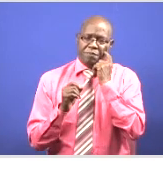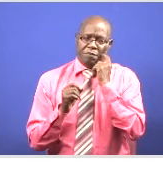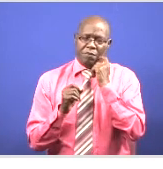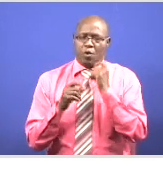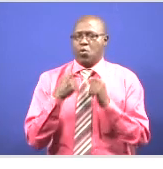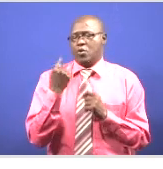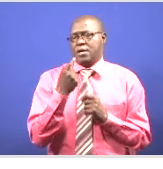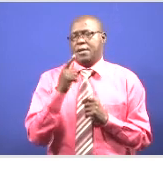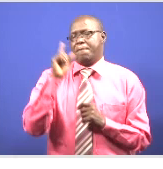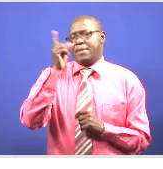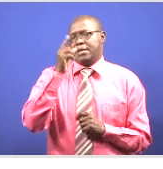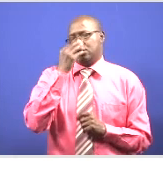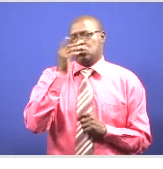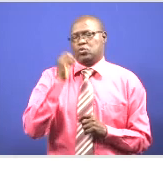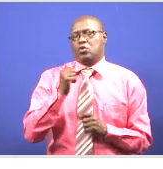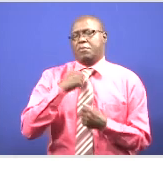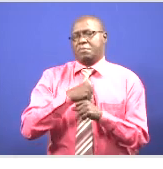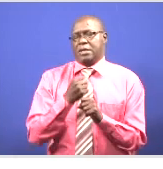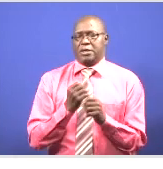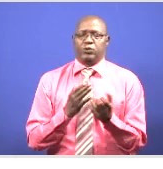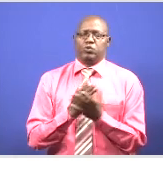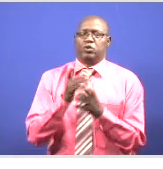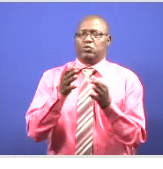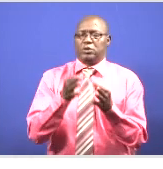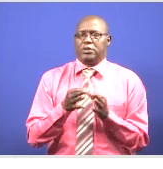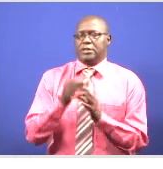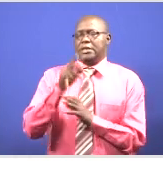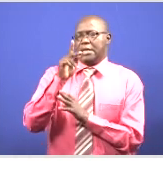Ruto has made sure that the Treasury and the KRA